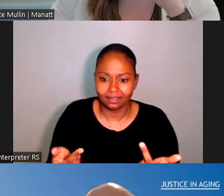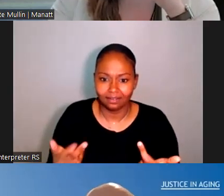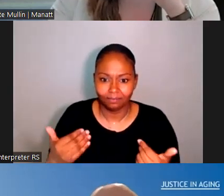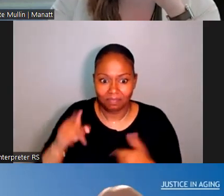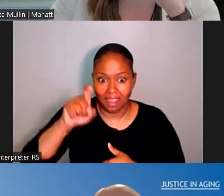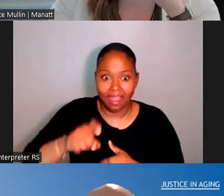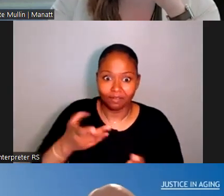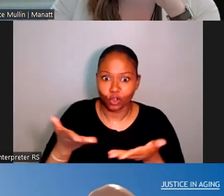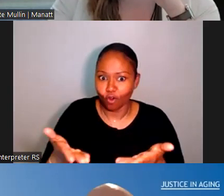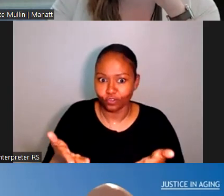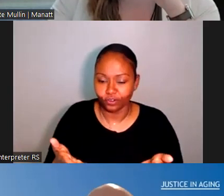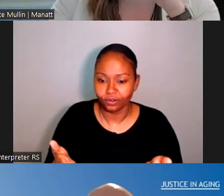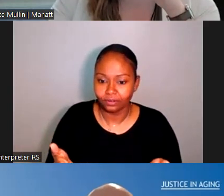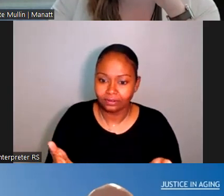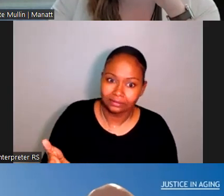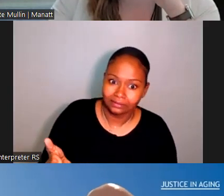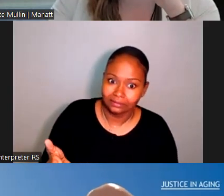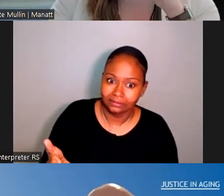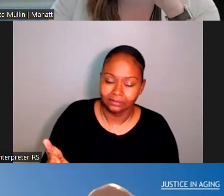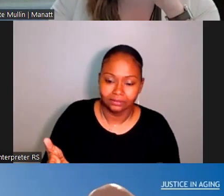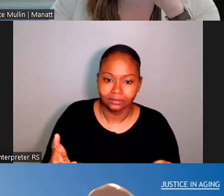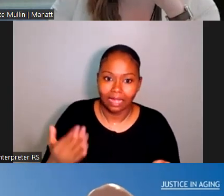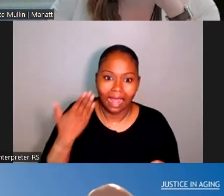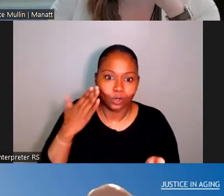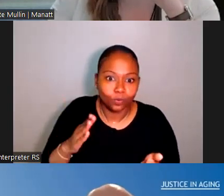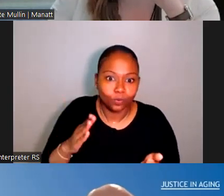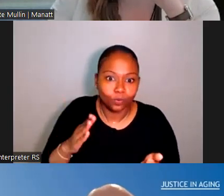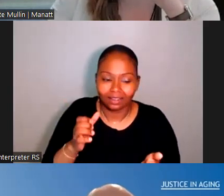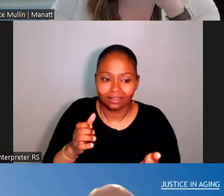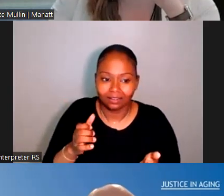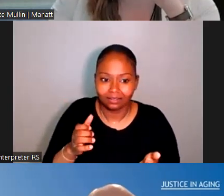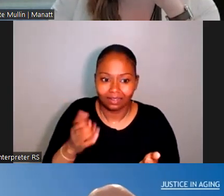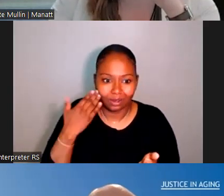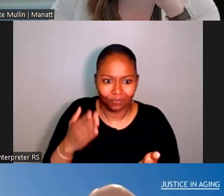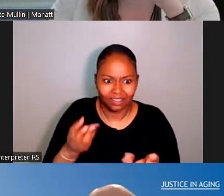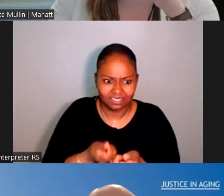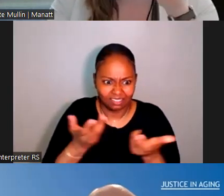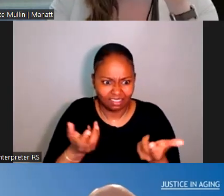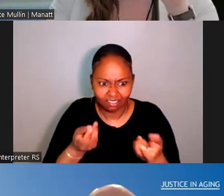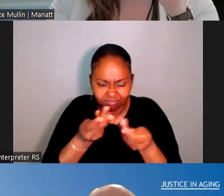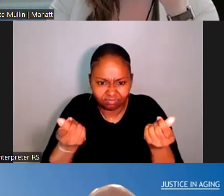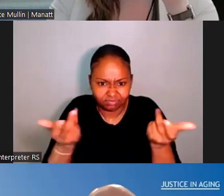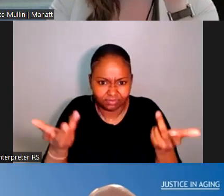to offer? I don't think there's much here that's solid